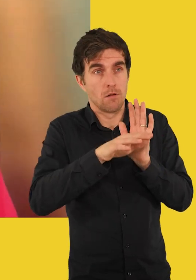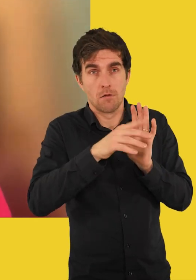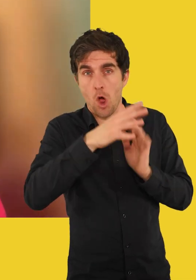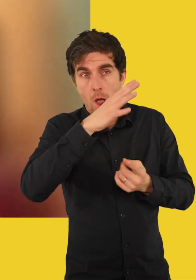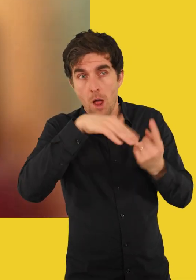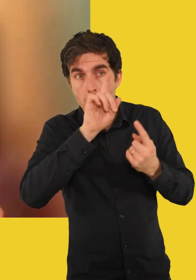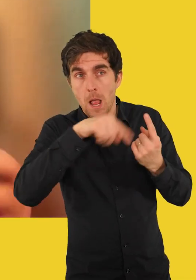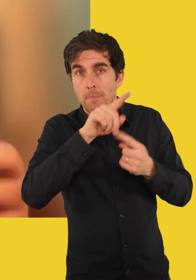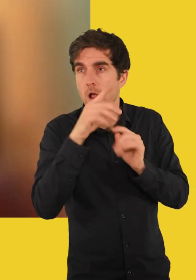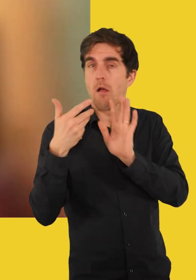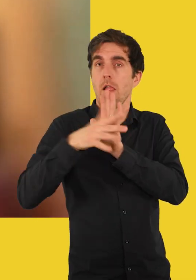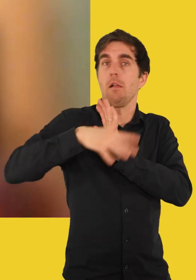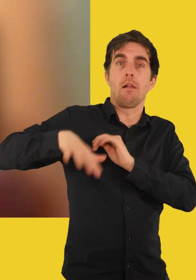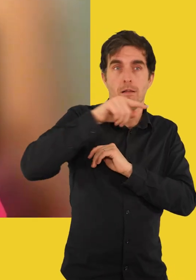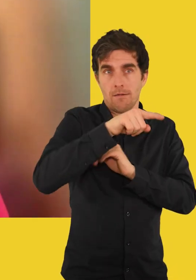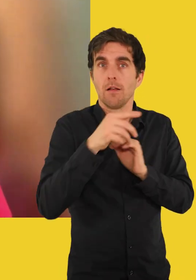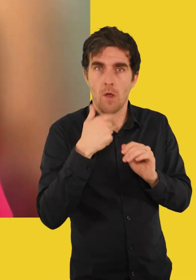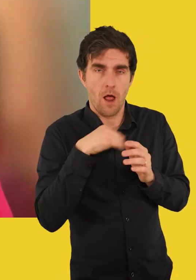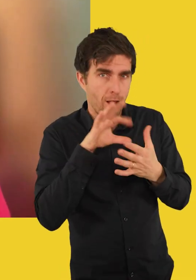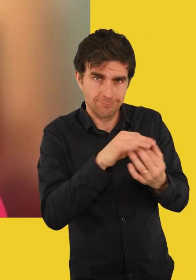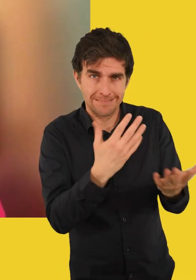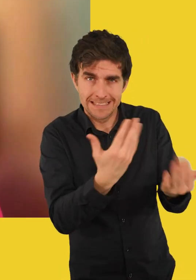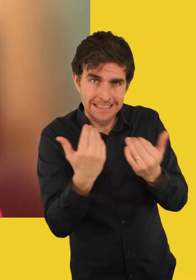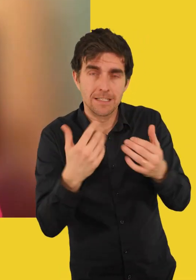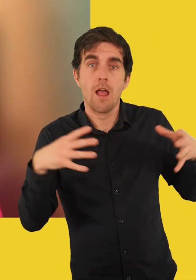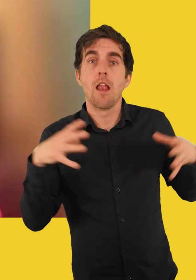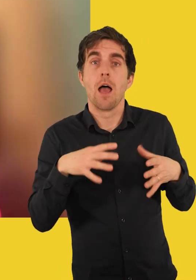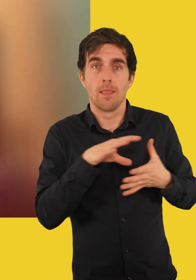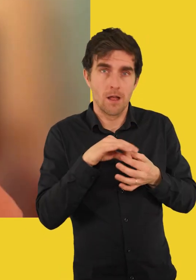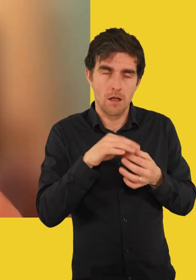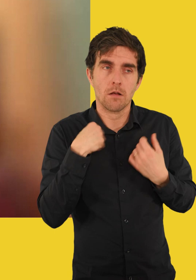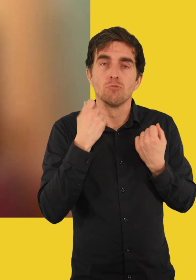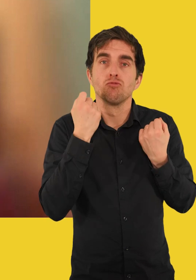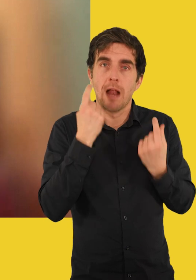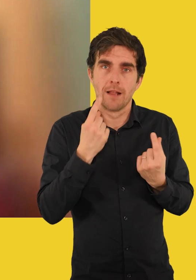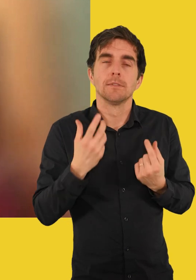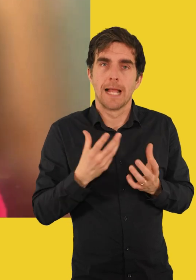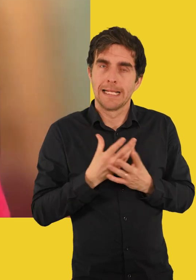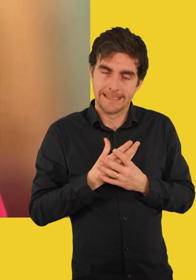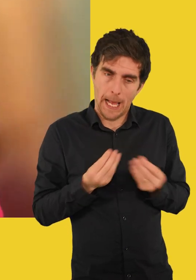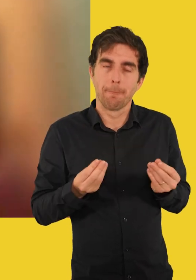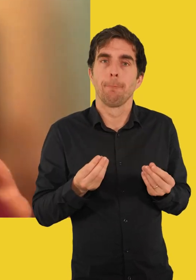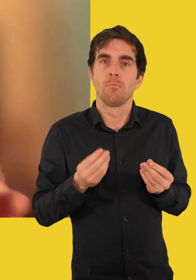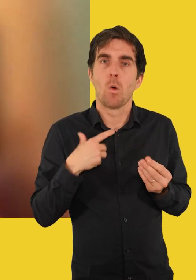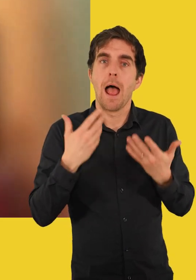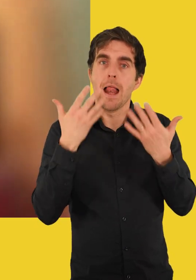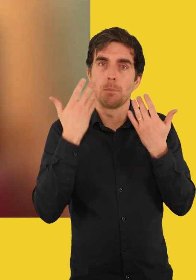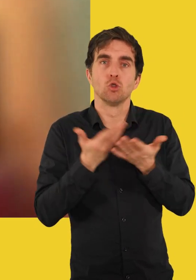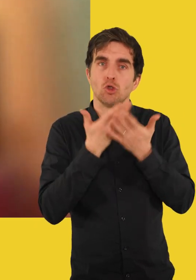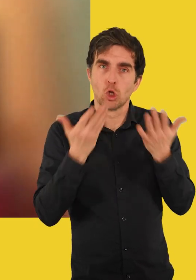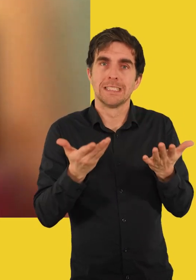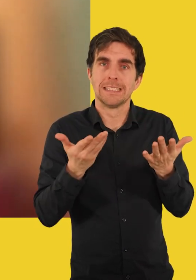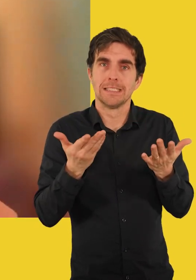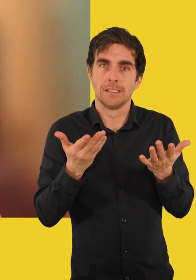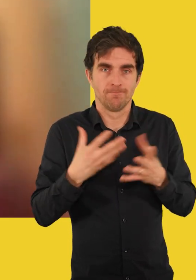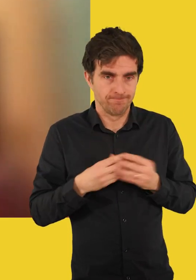marginalized communities. And bringing that together helped me realize that there was a massive gap in the climate justice